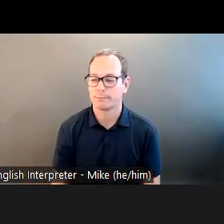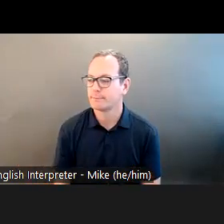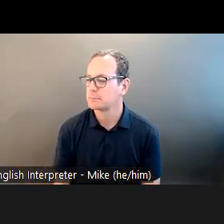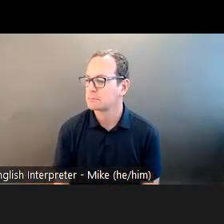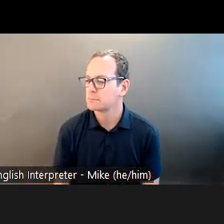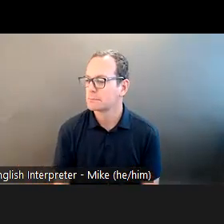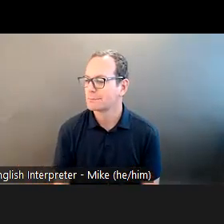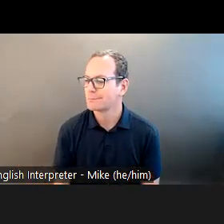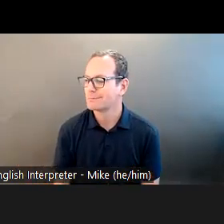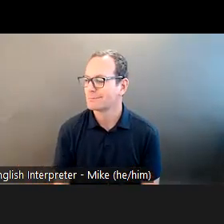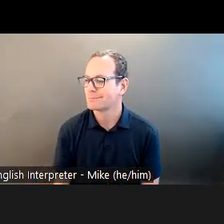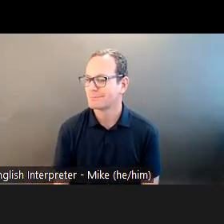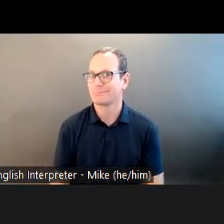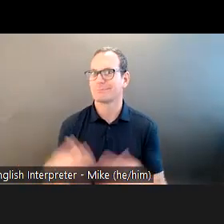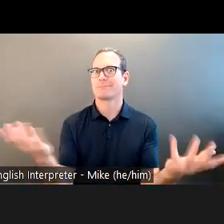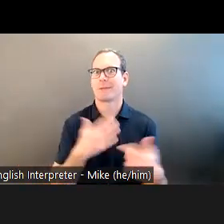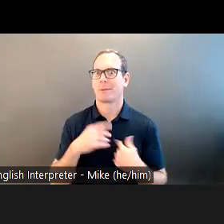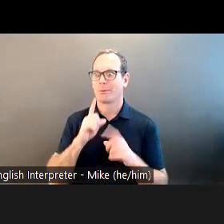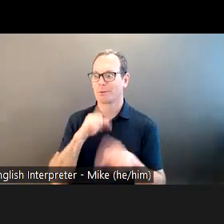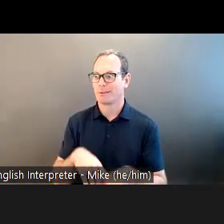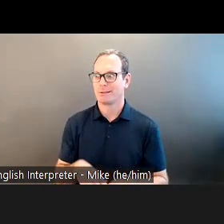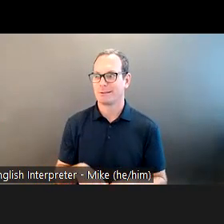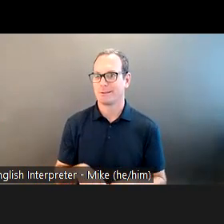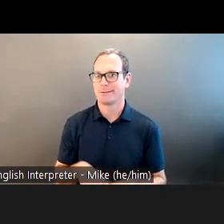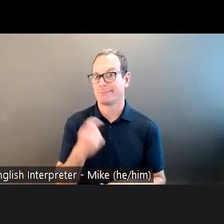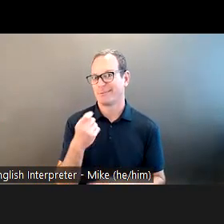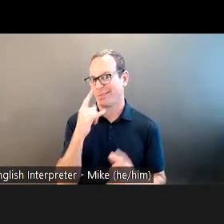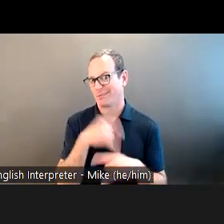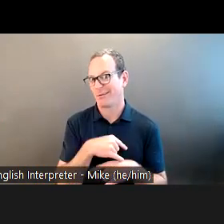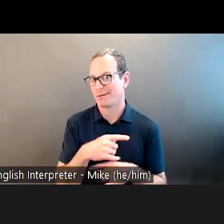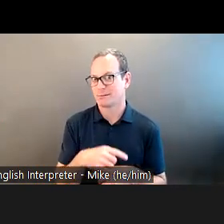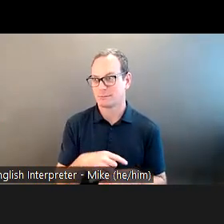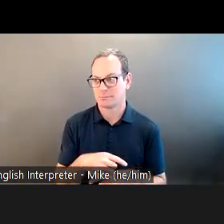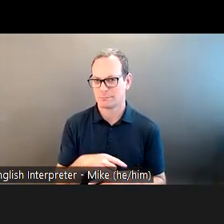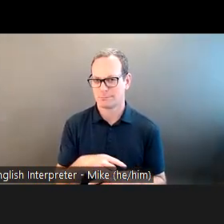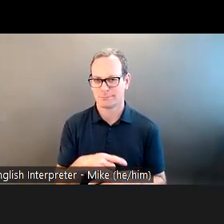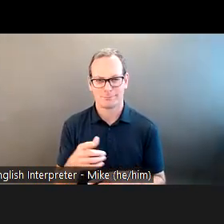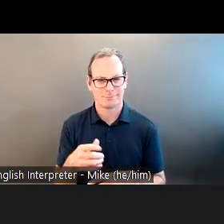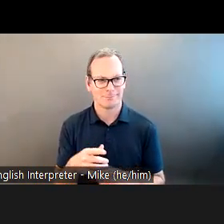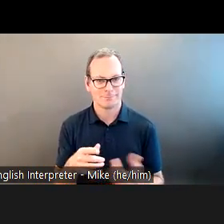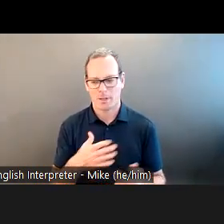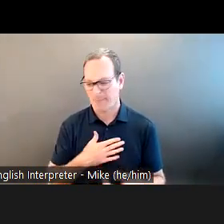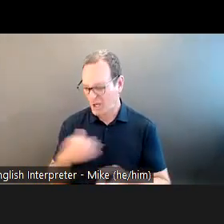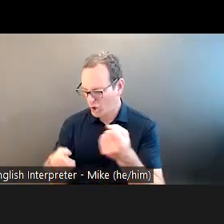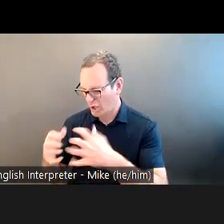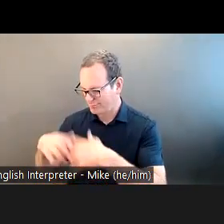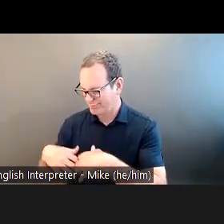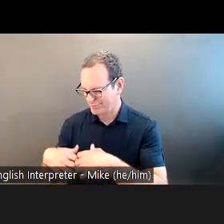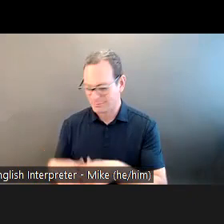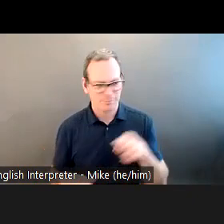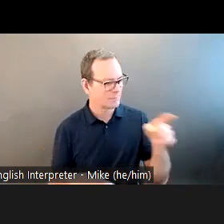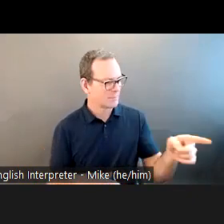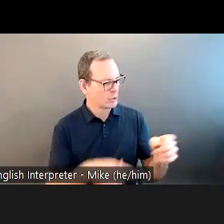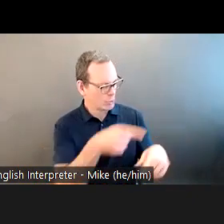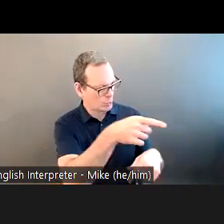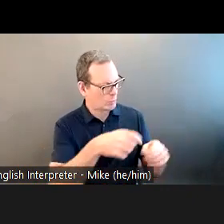So my first question is a little bit facetious, but really, would you ask a plumber why your car doesn't run? So you're asking a doctor